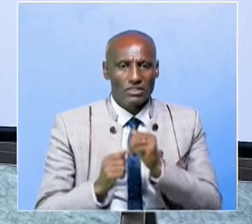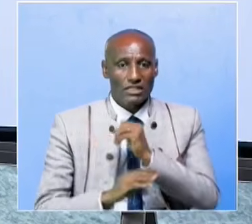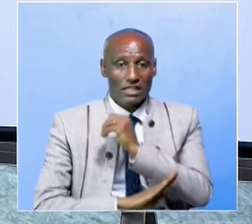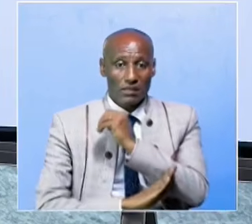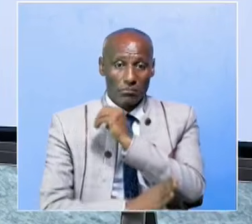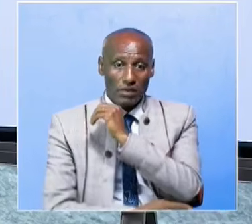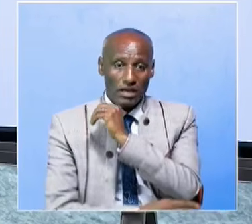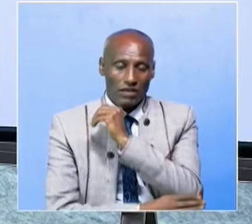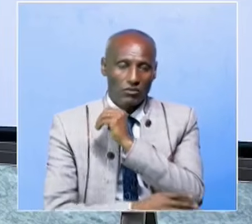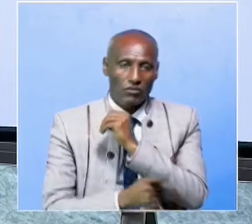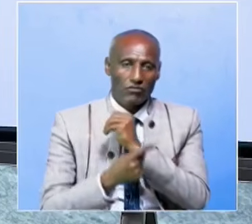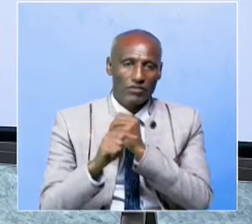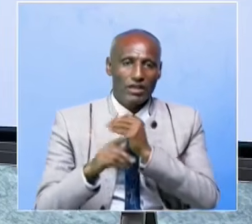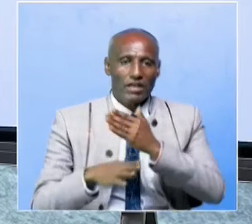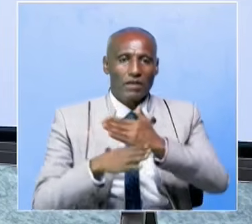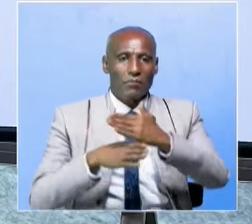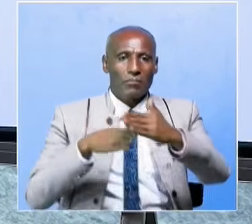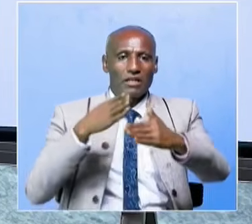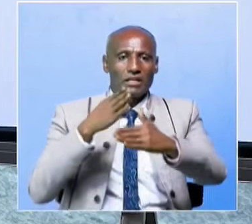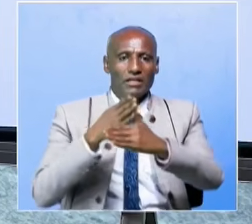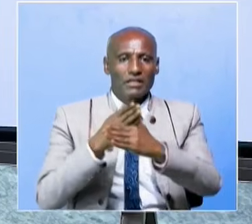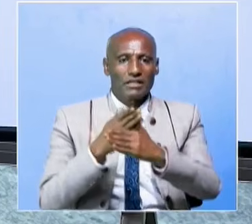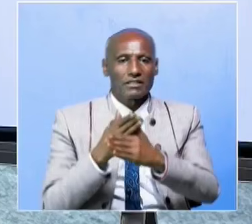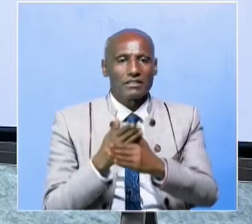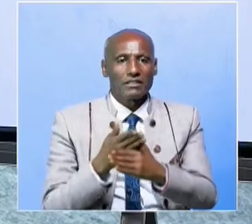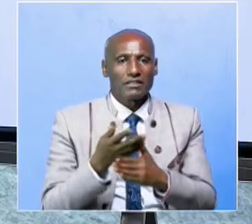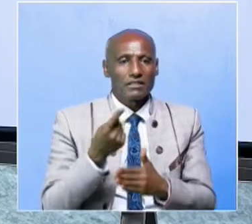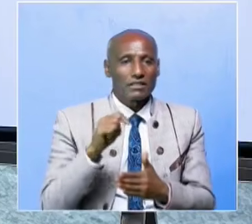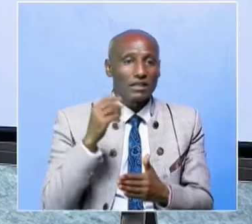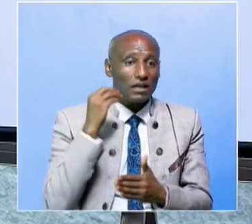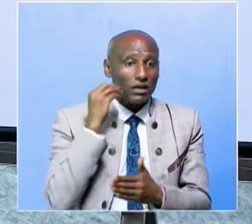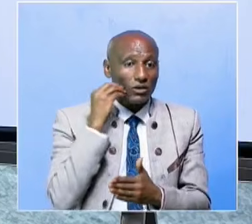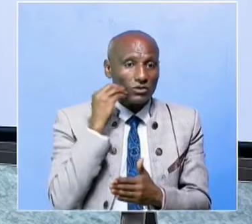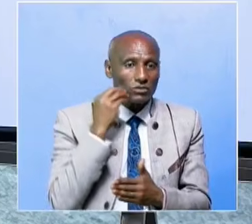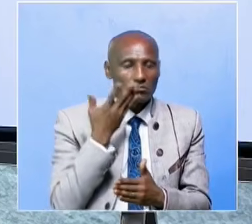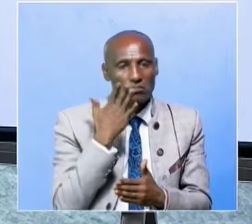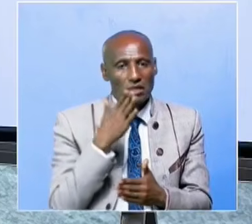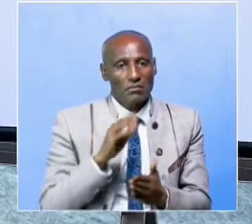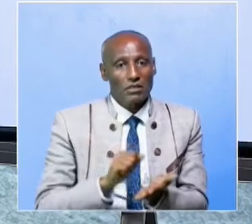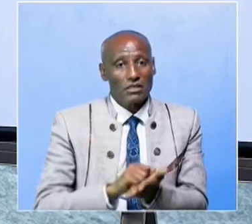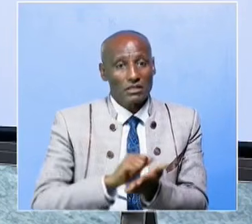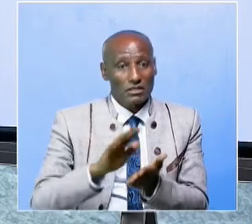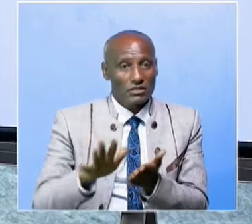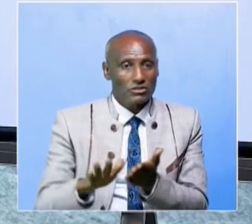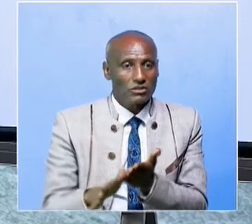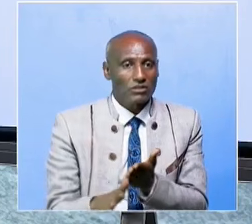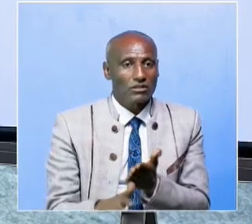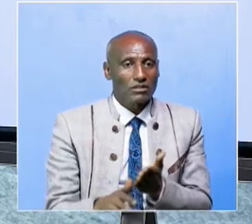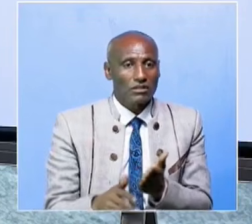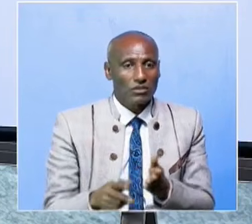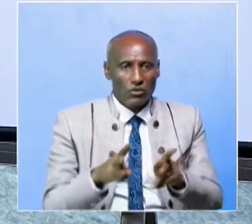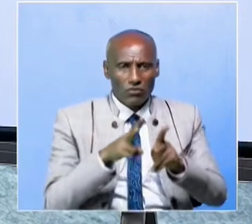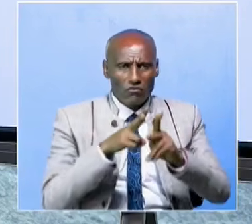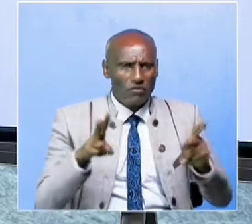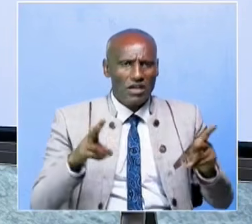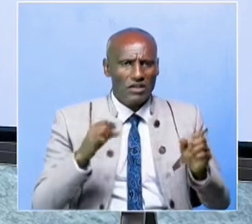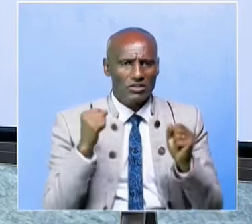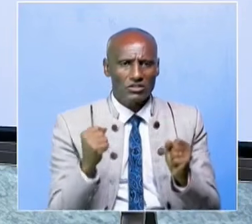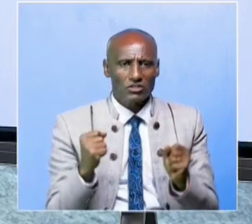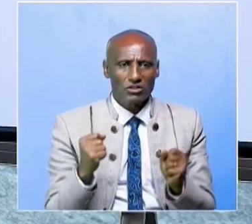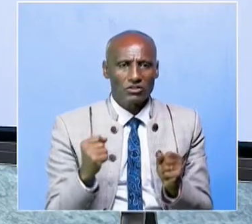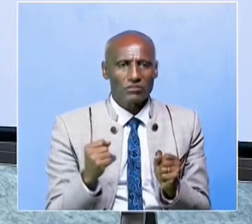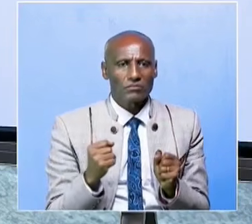building site, or else the building or the house that is built later on won't be as very strong.